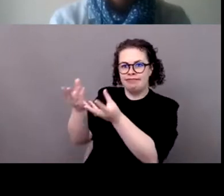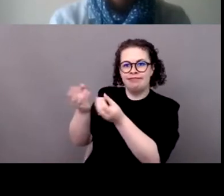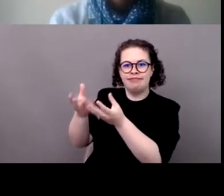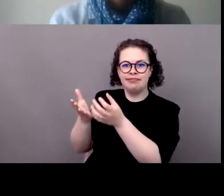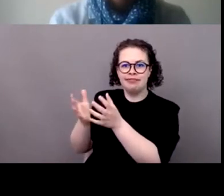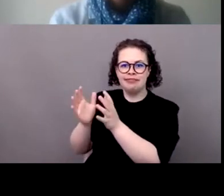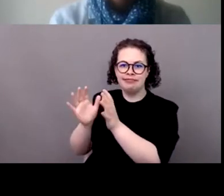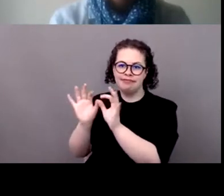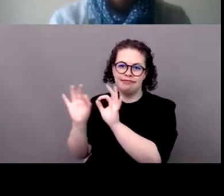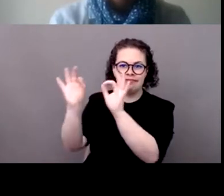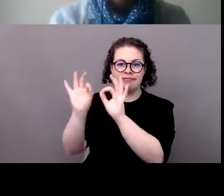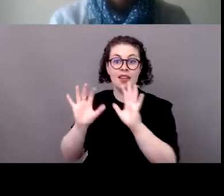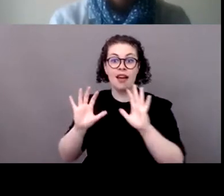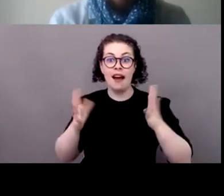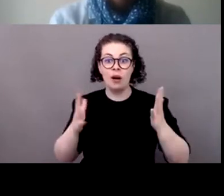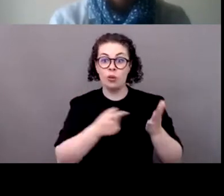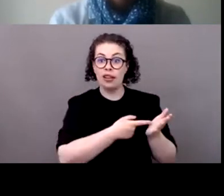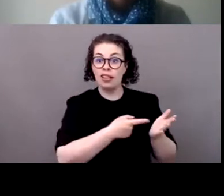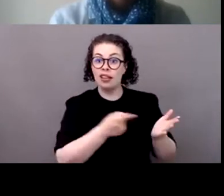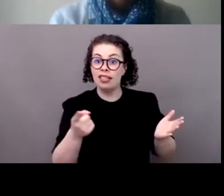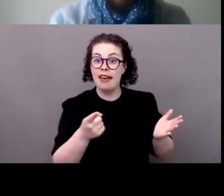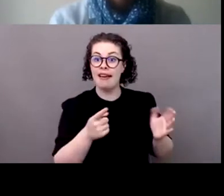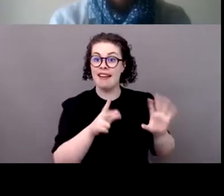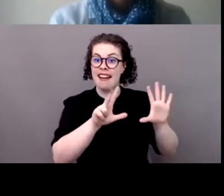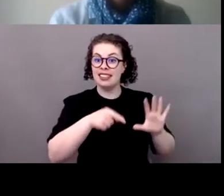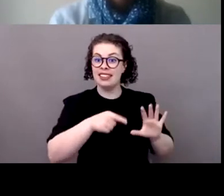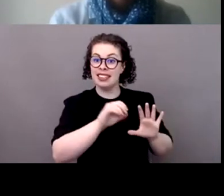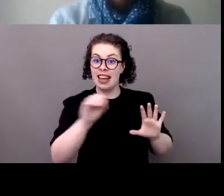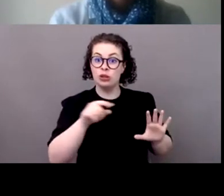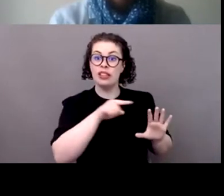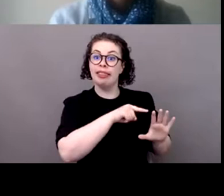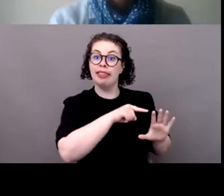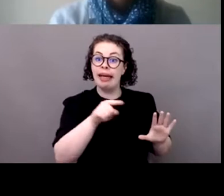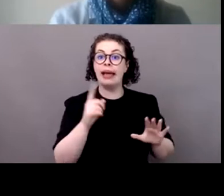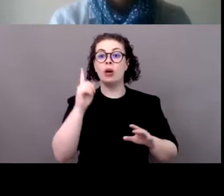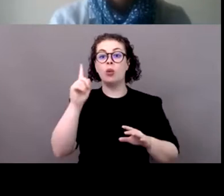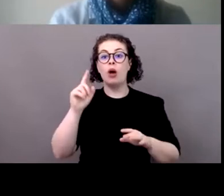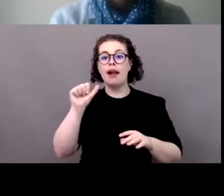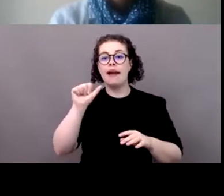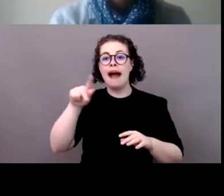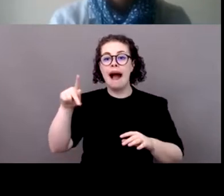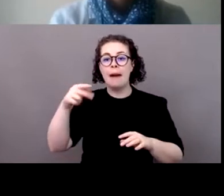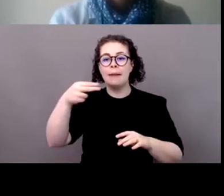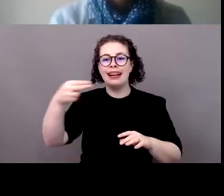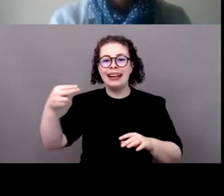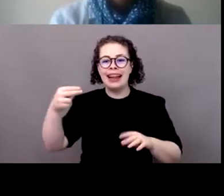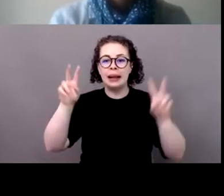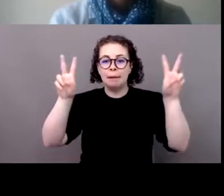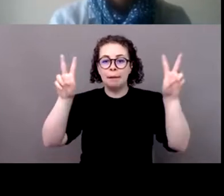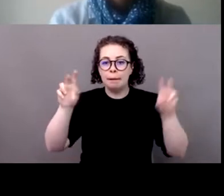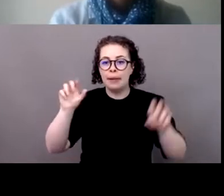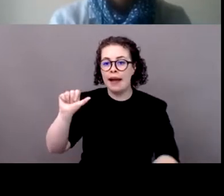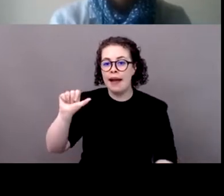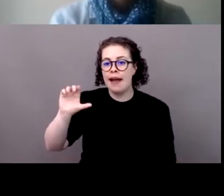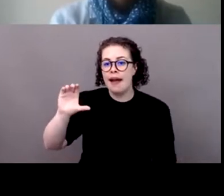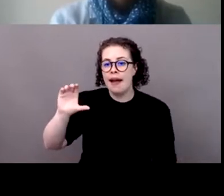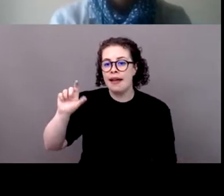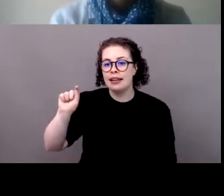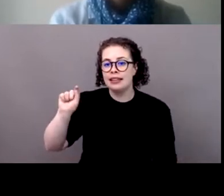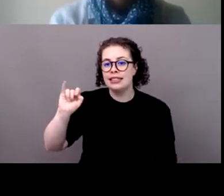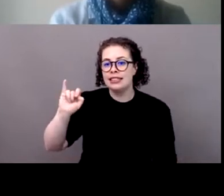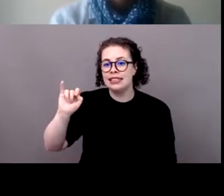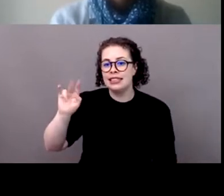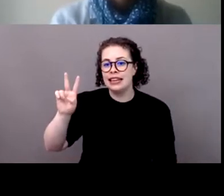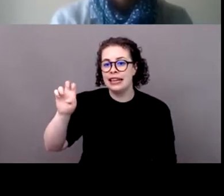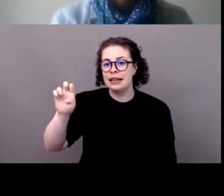was to actually sign up on a platform, an app called Active Giving. And I believe the Active Giving team is actually